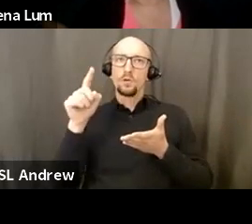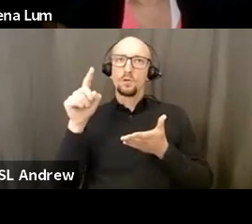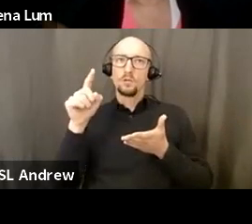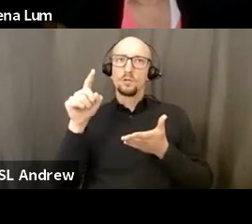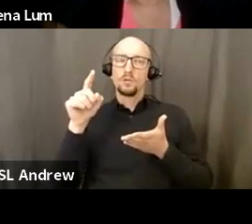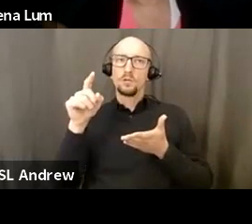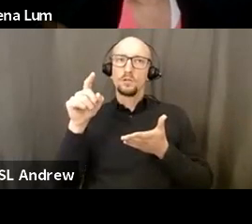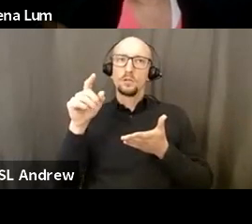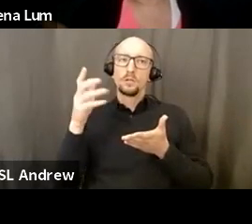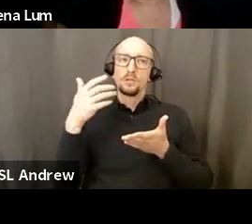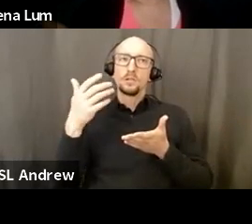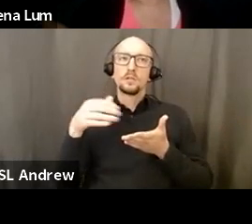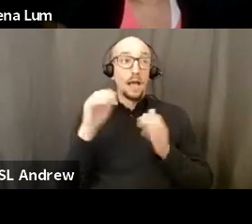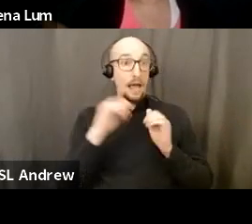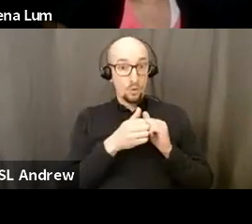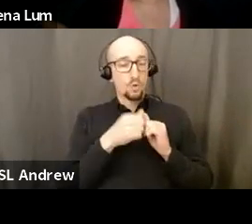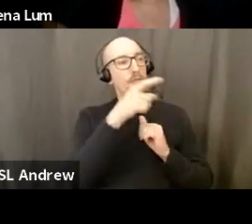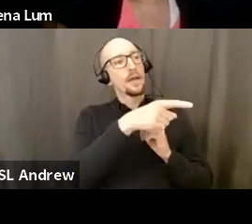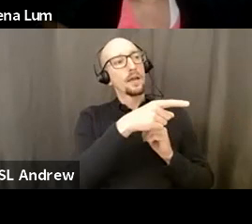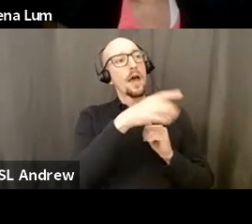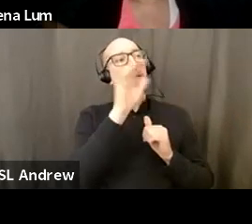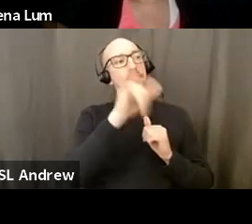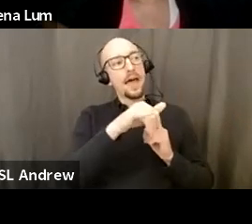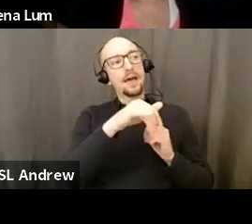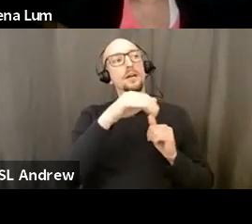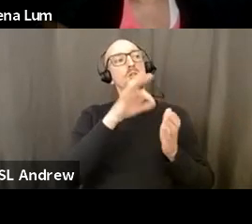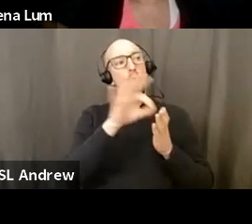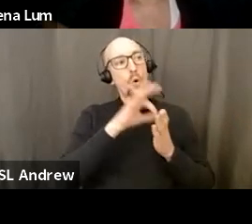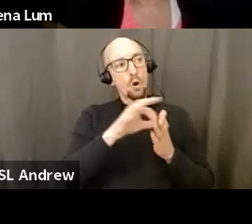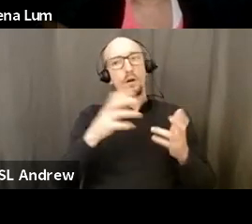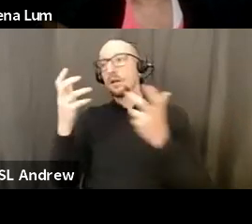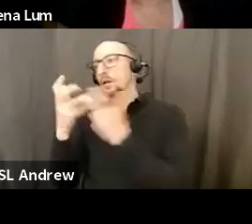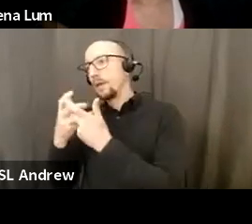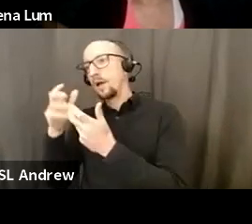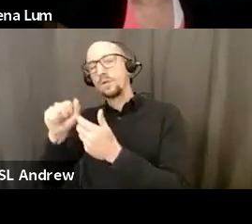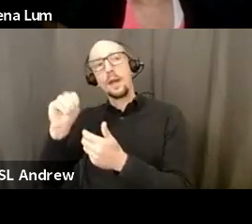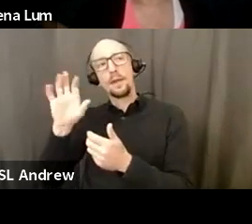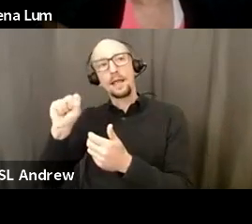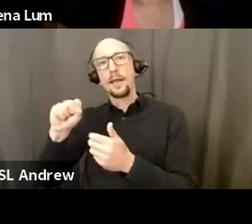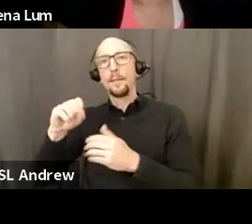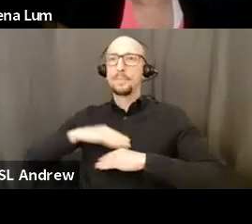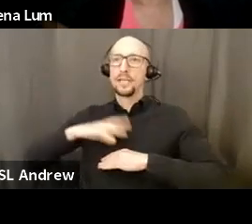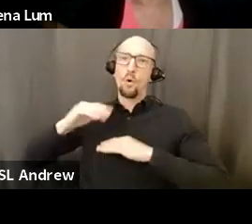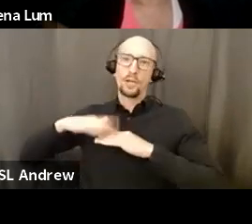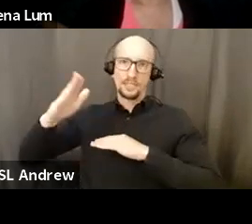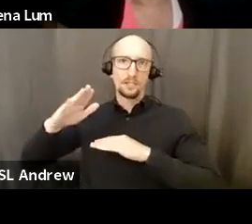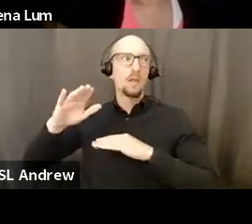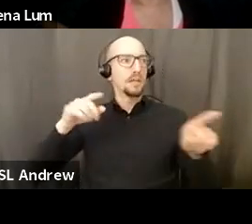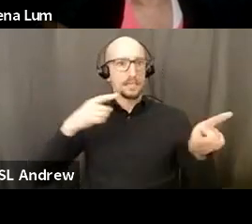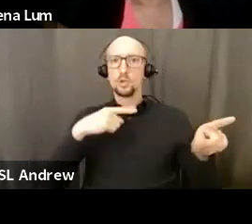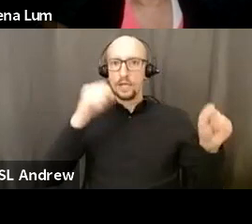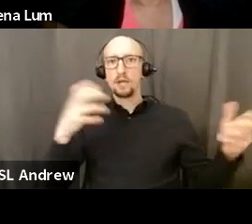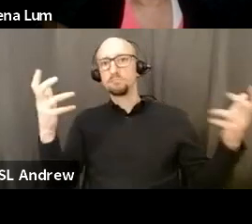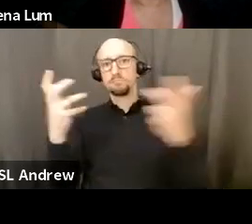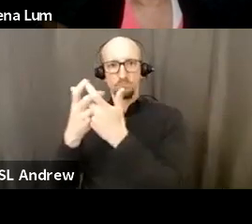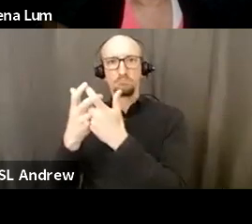relating it to the meets or exceeds on the MCAS. That's all I'm saying. And we I'm have not,